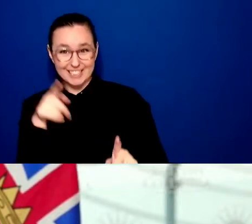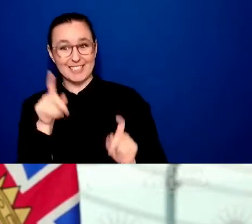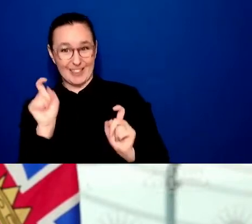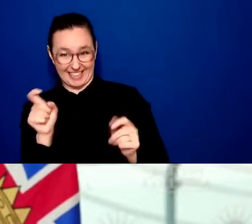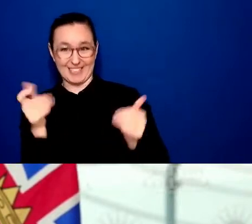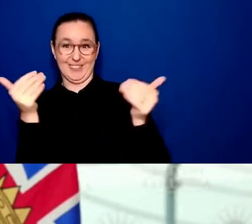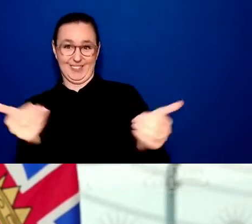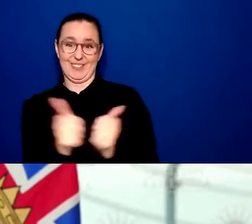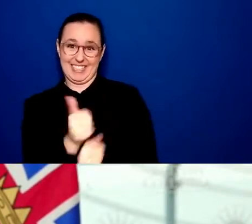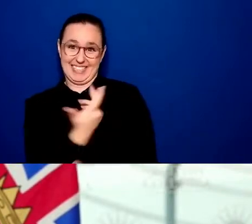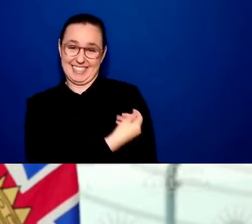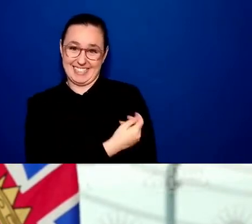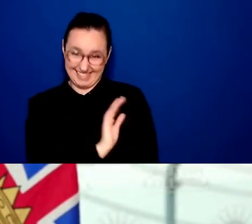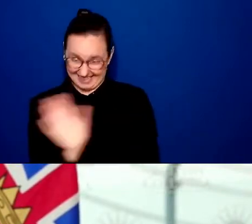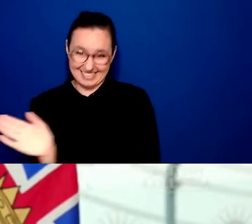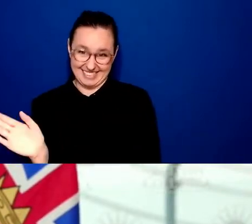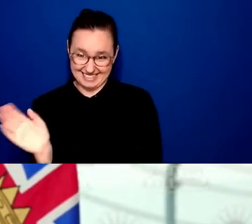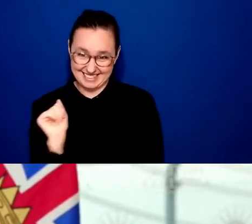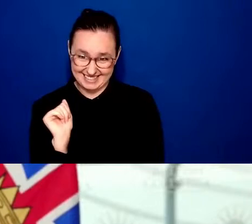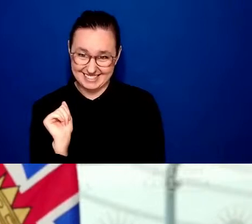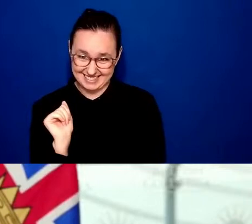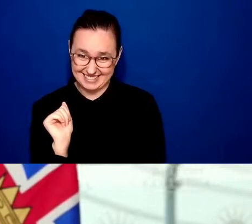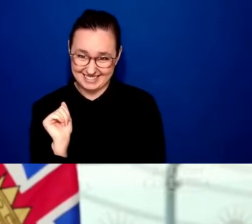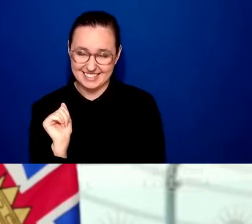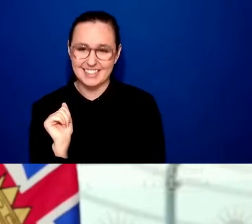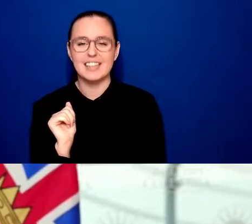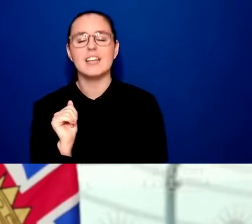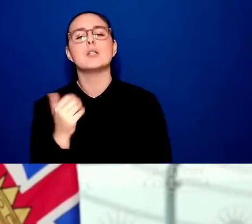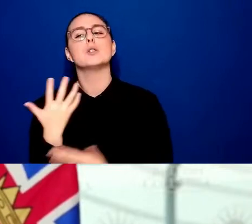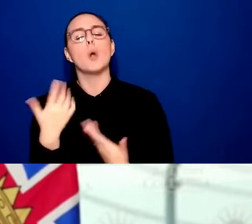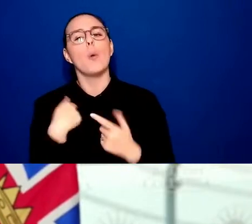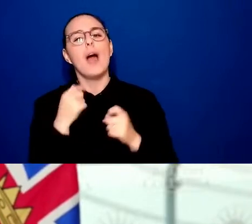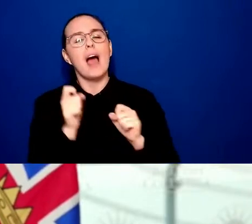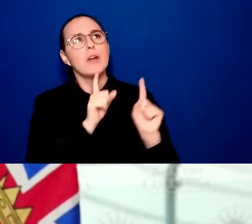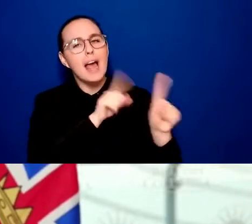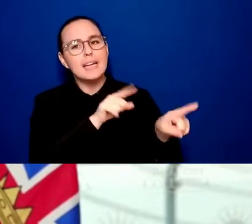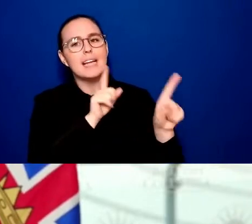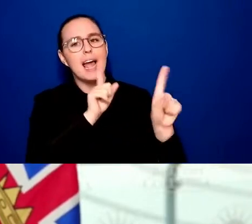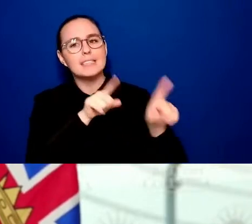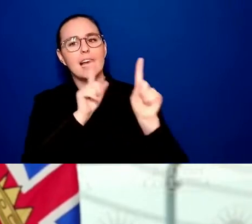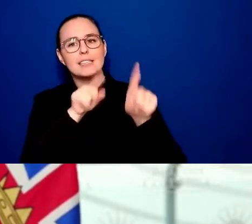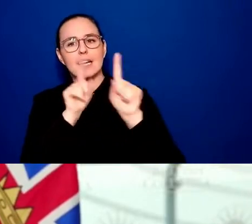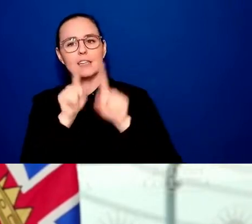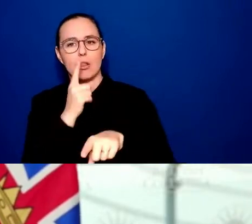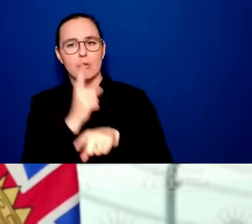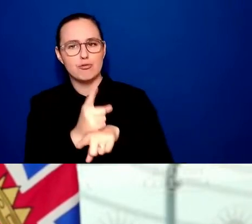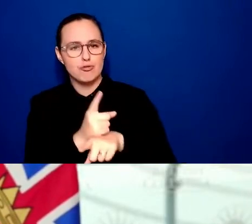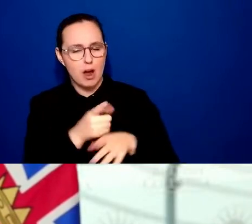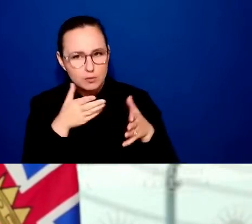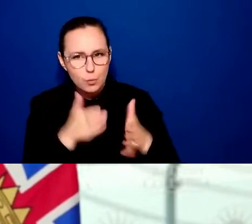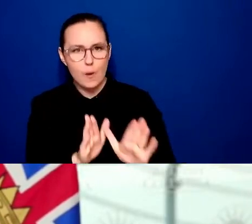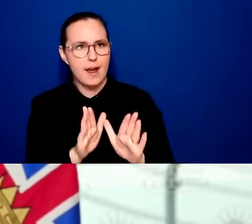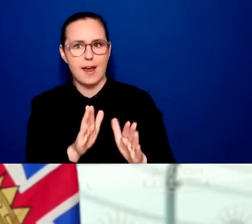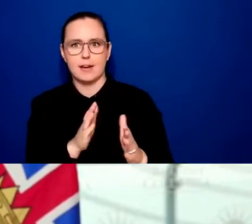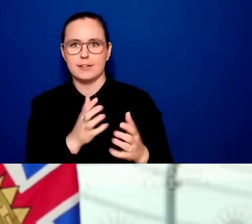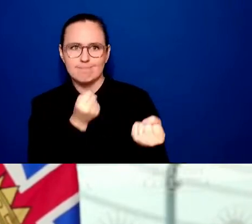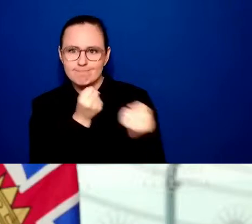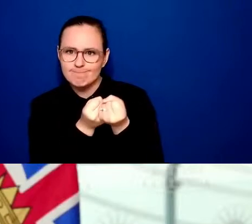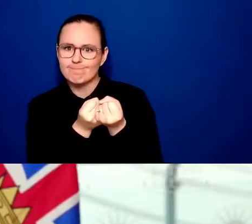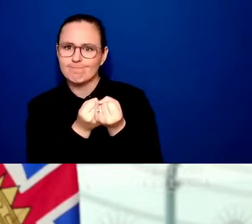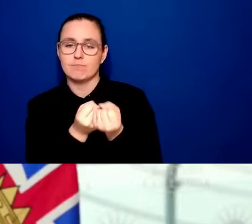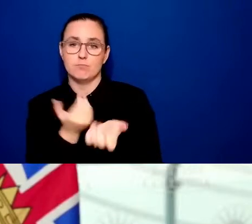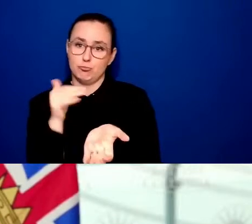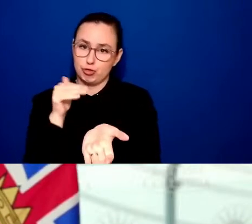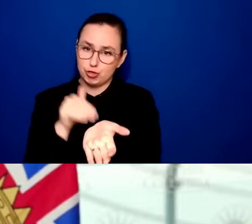the people's questions answered in the right way, and we're trying to support physicians and immunizers and communities to be able